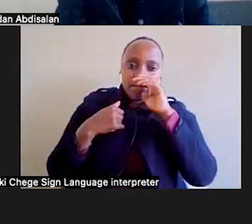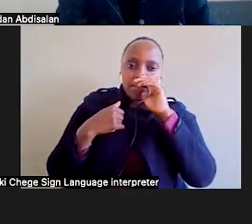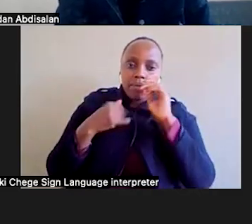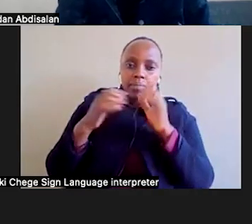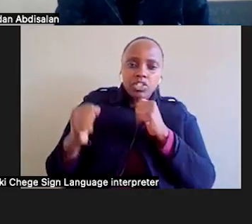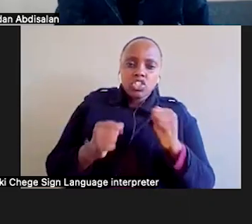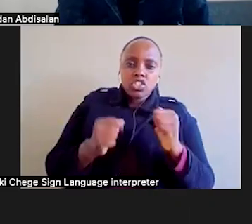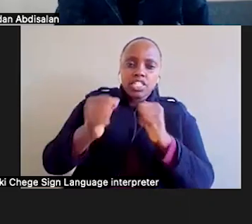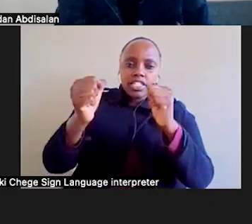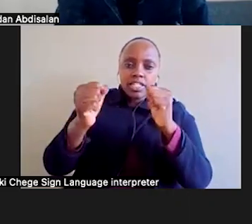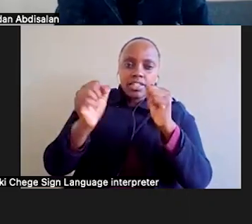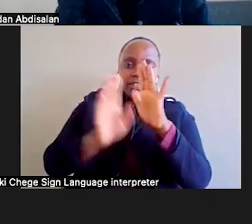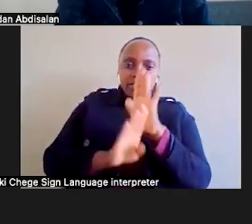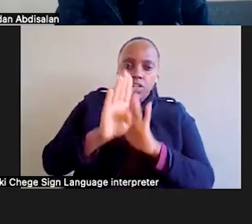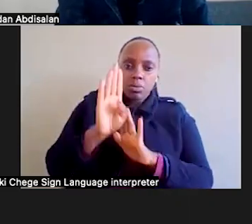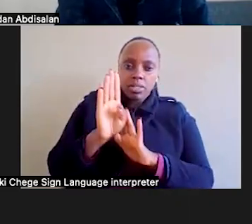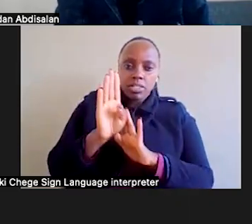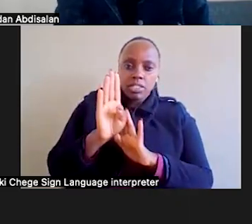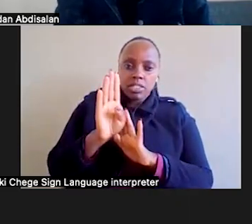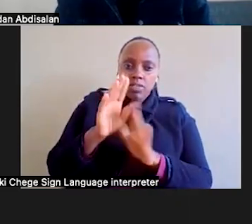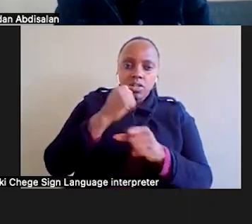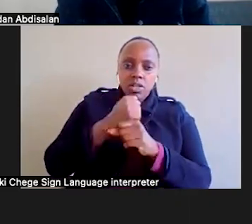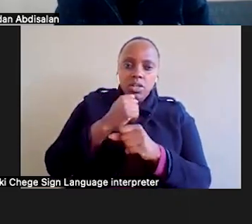strategic development workshop.